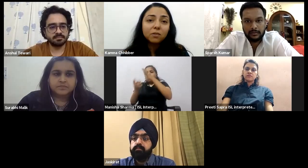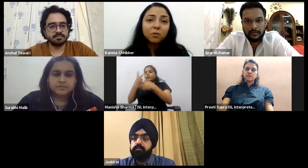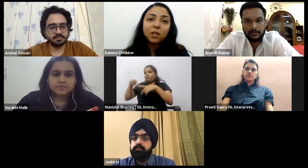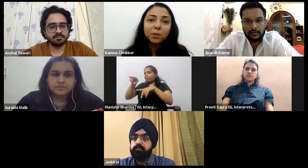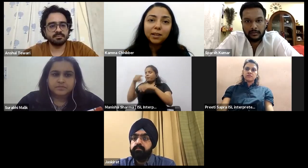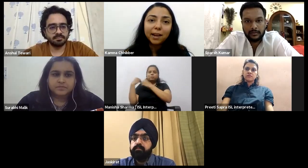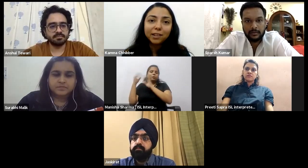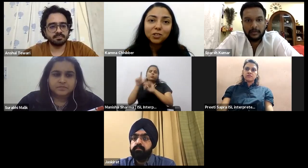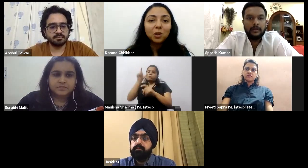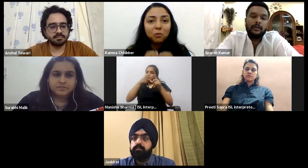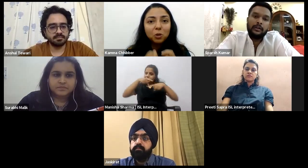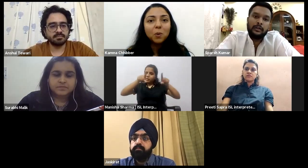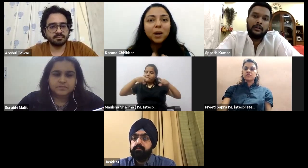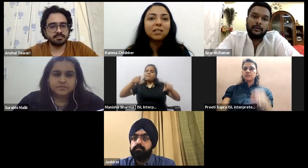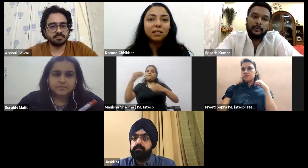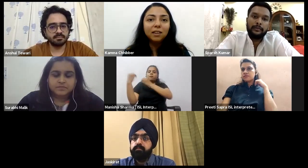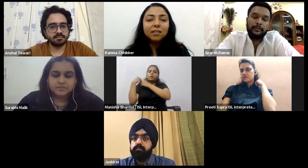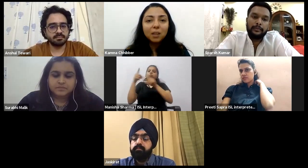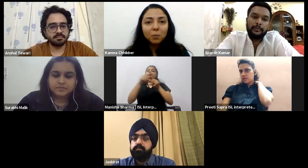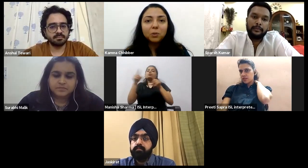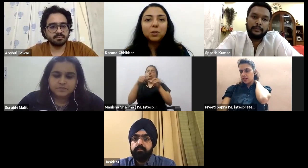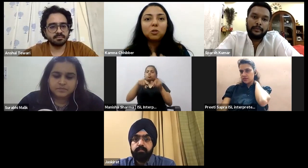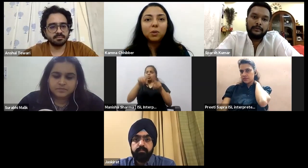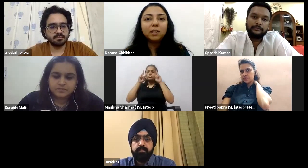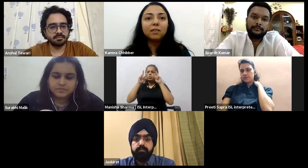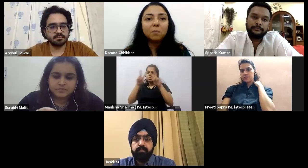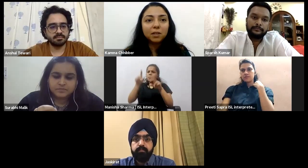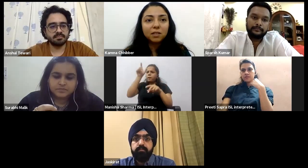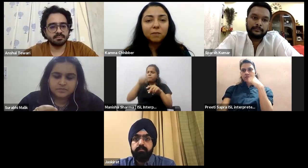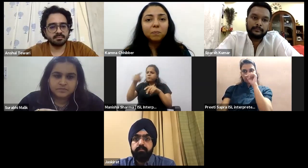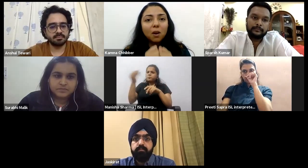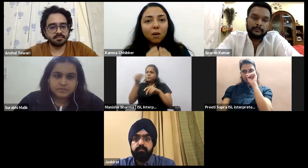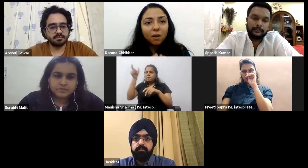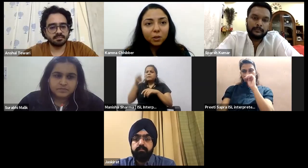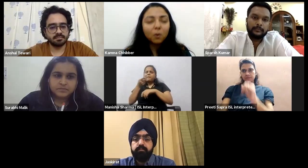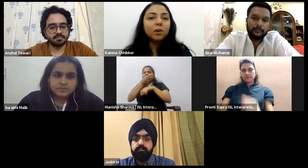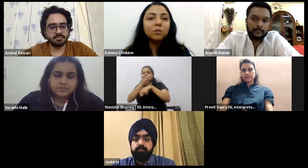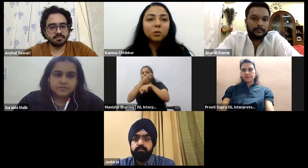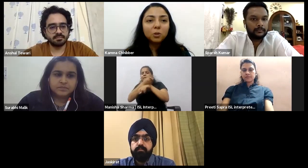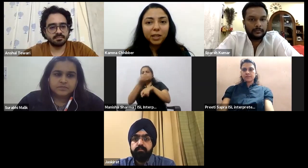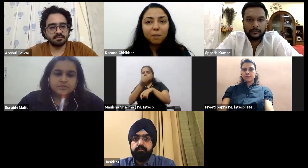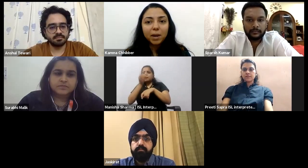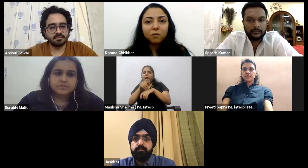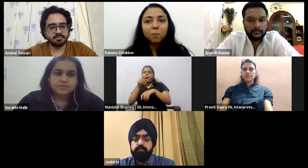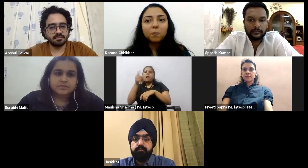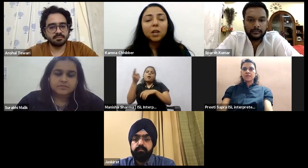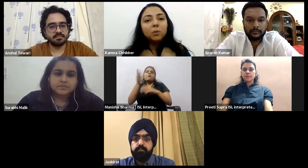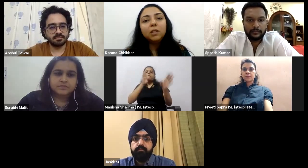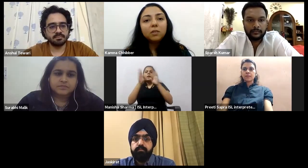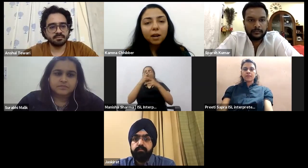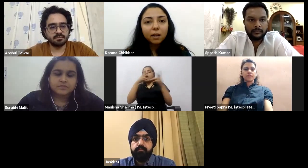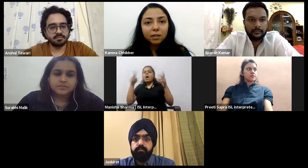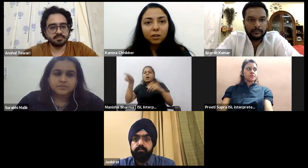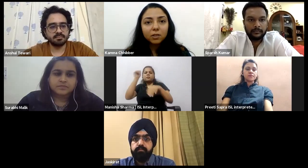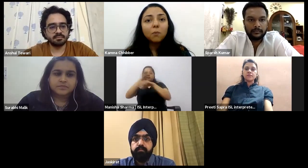well as for their own inaction. So if you are seeing someone who is trolling another person on a social media platform, you